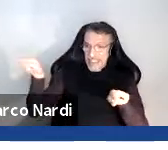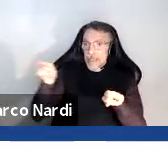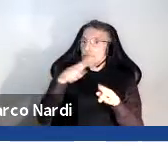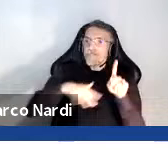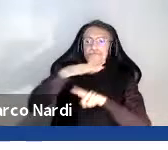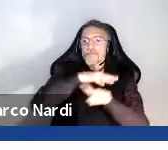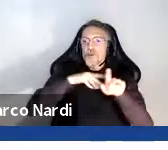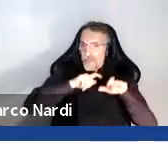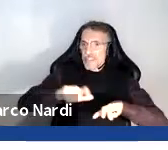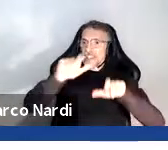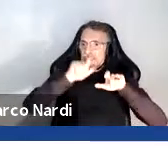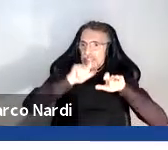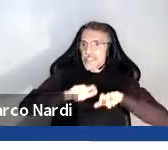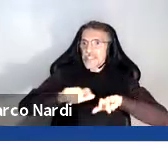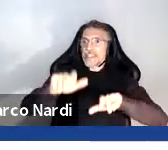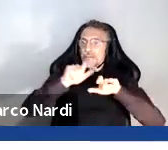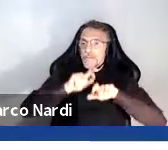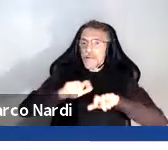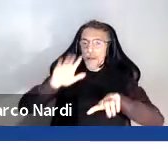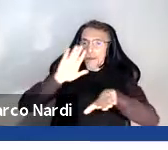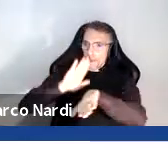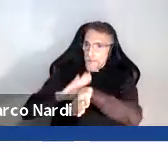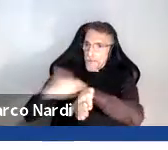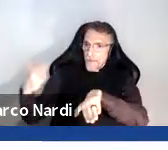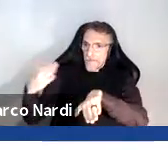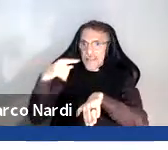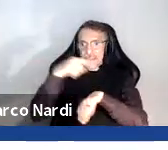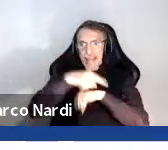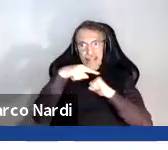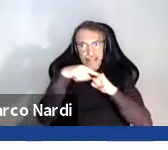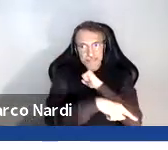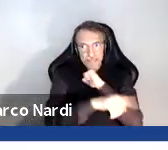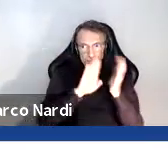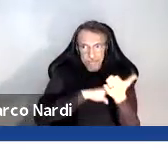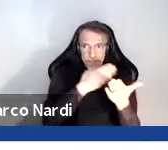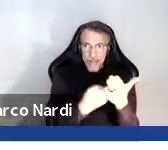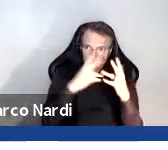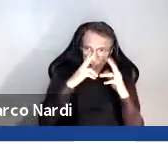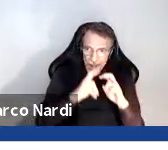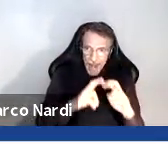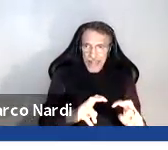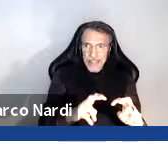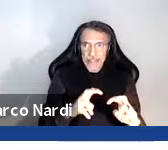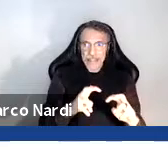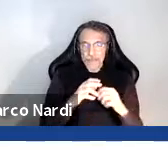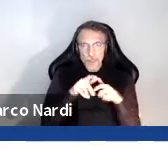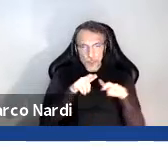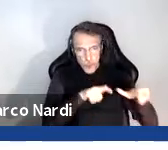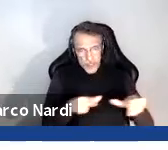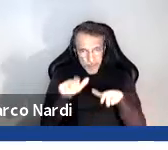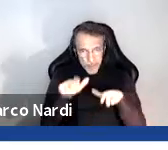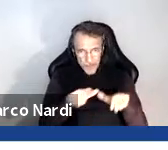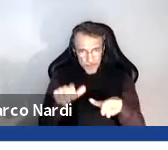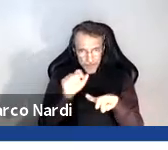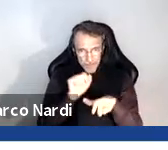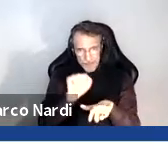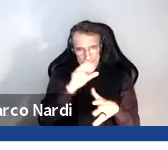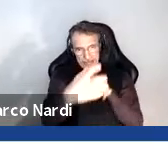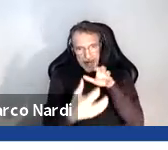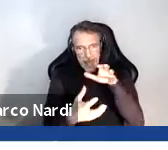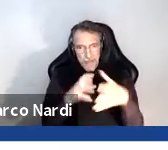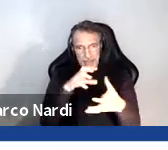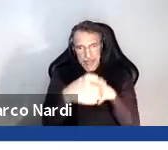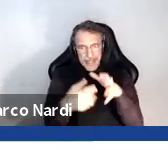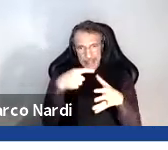unsustainable regardless of debt sustainability analysis, regardless of the sustainability of debt dynamics in